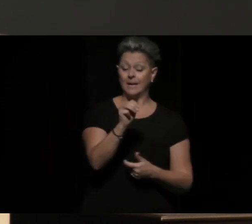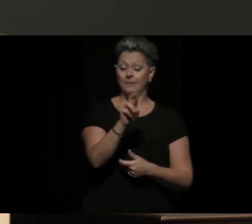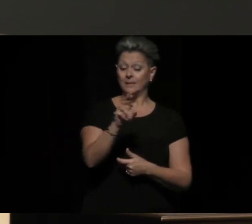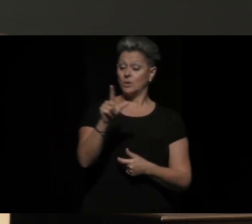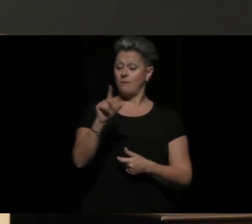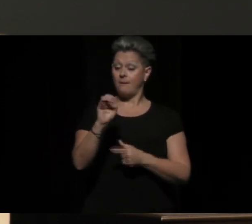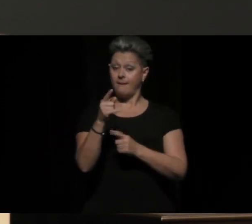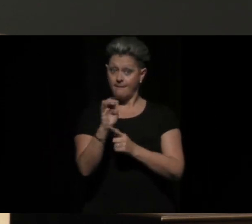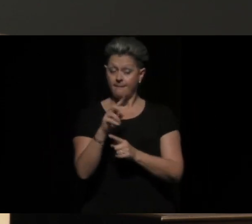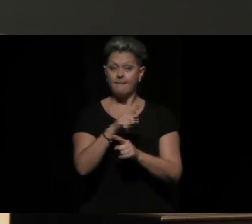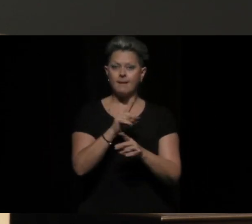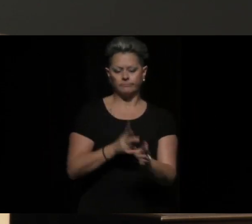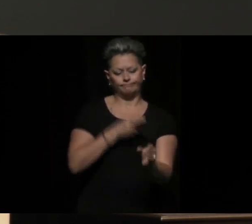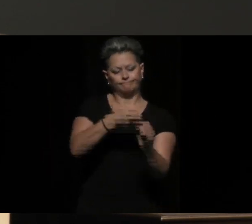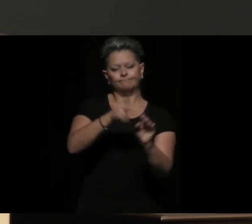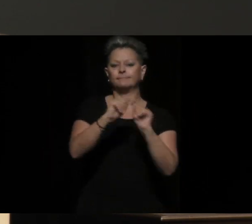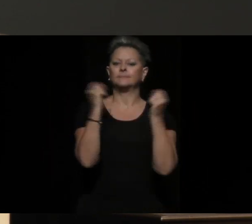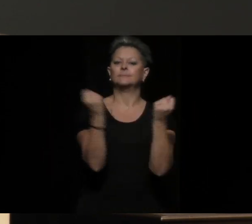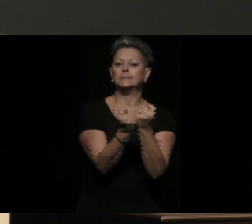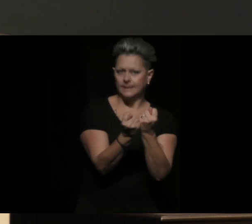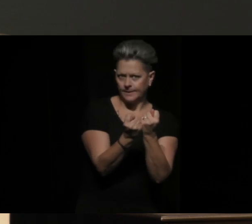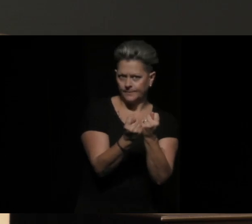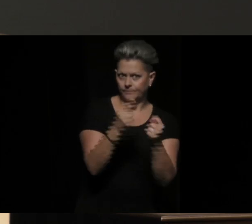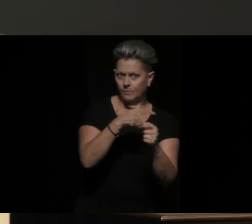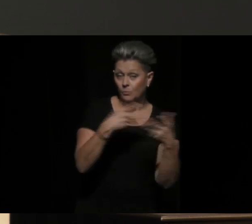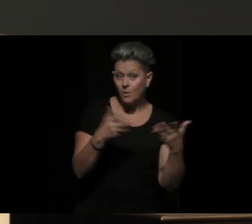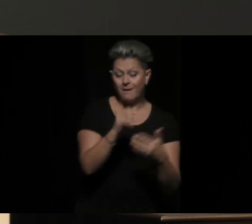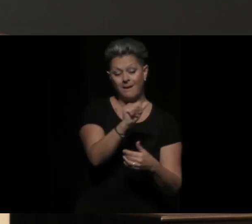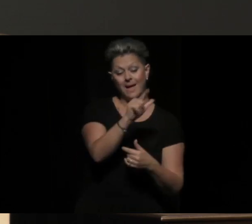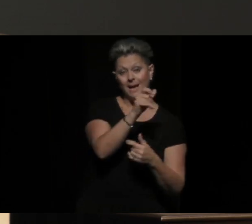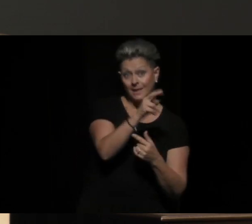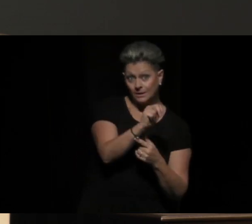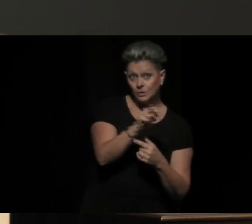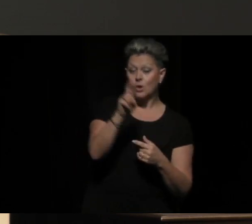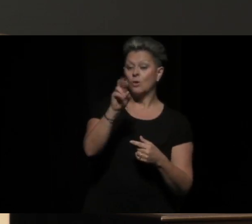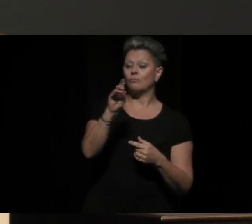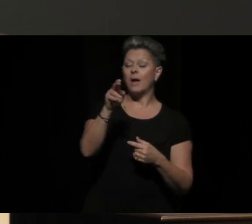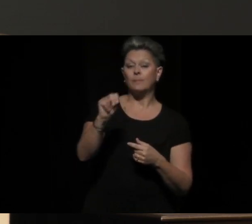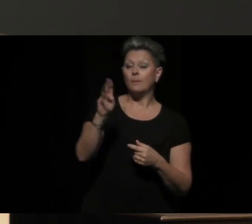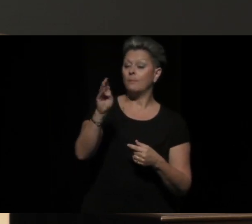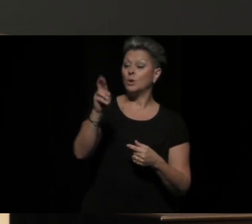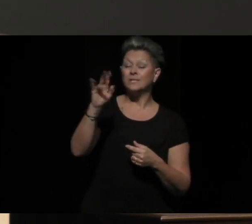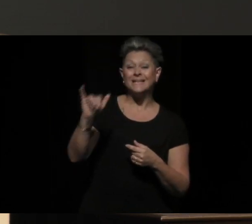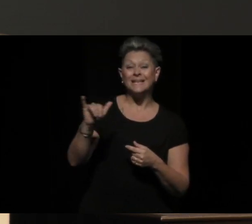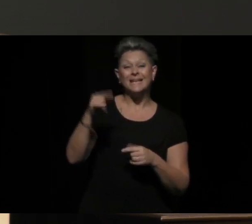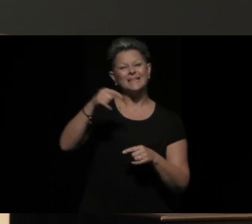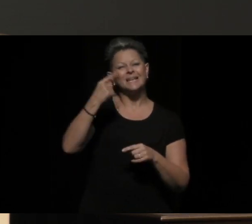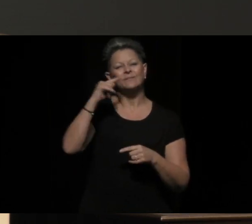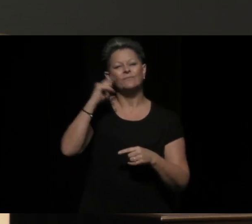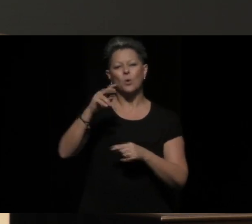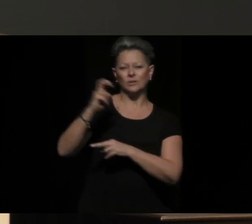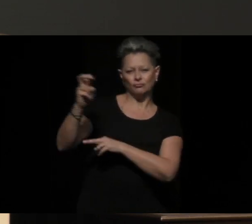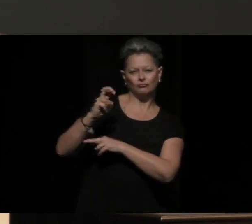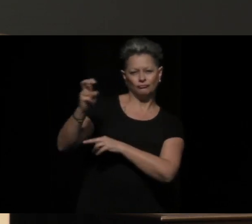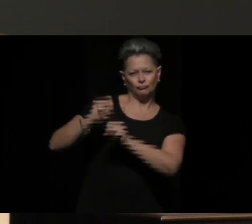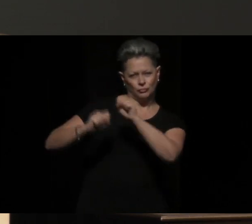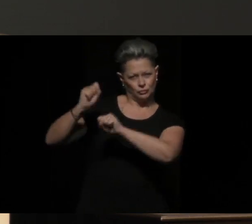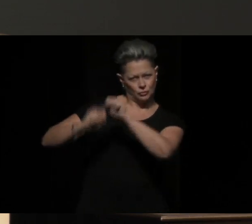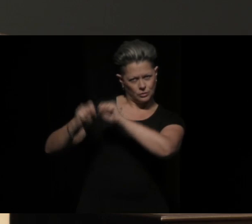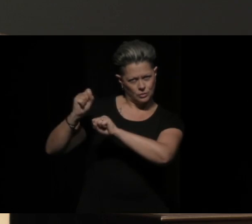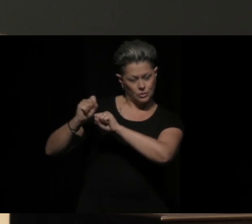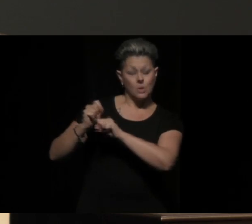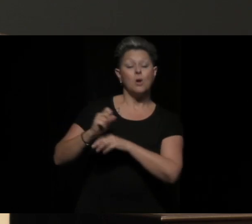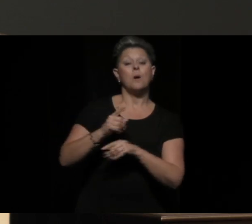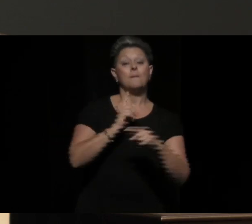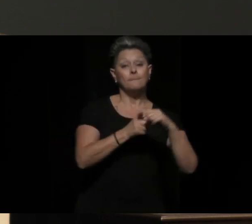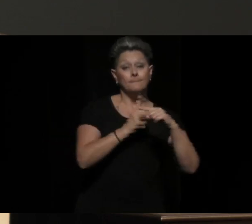as part of a team with Natalie Hallett and Robin Bursey in Transportation and Infrastructure, as well as officials from the then